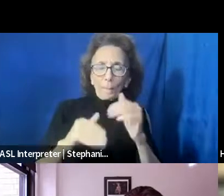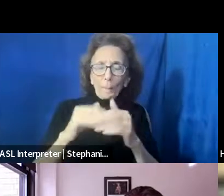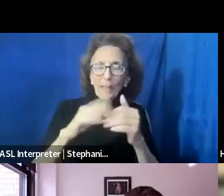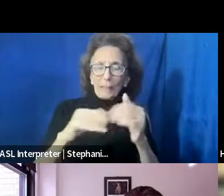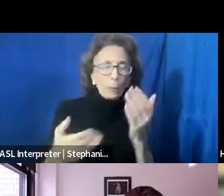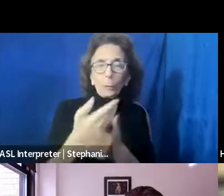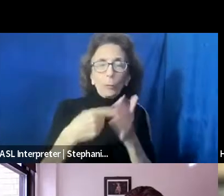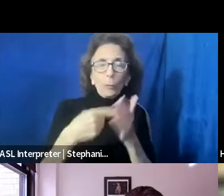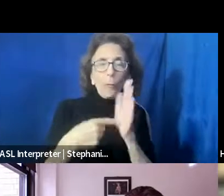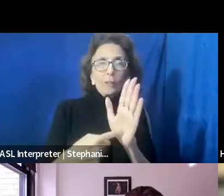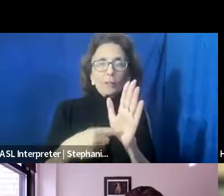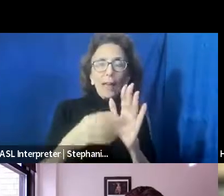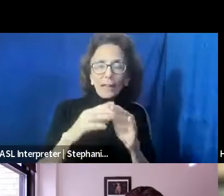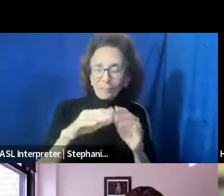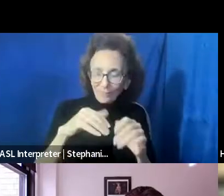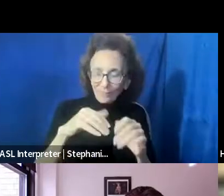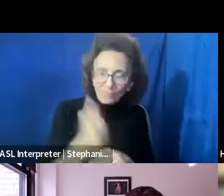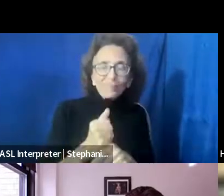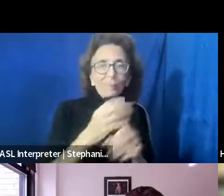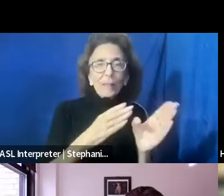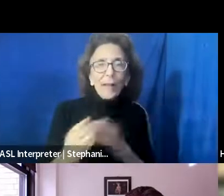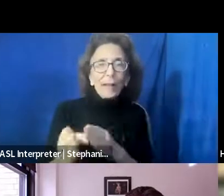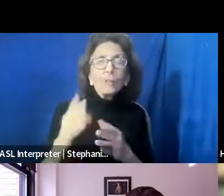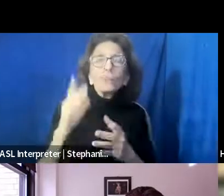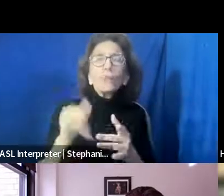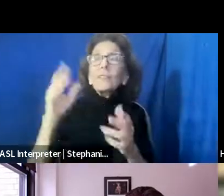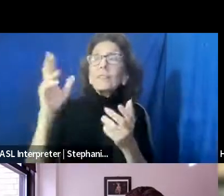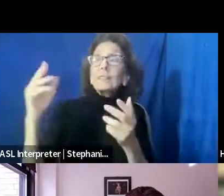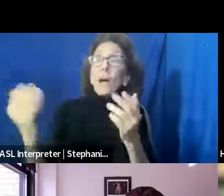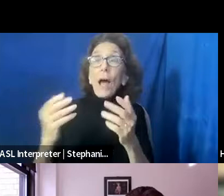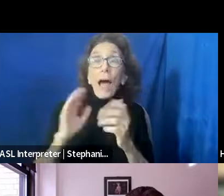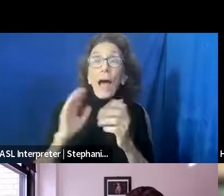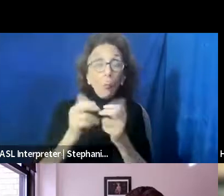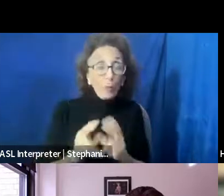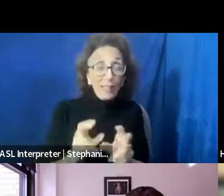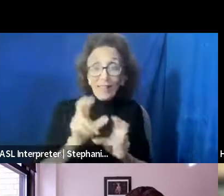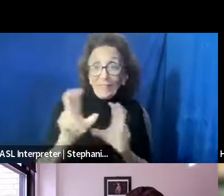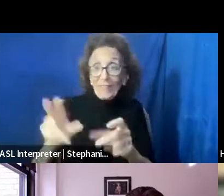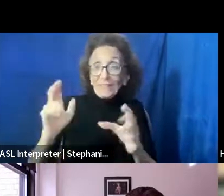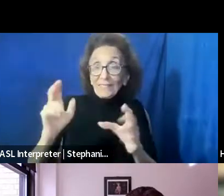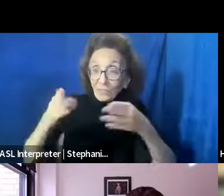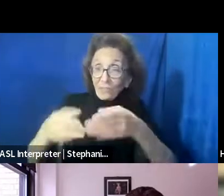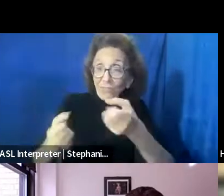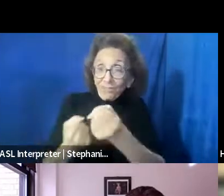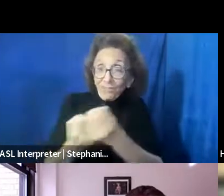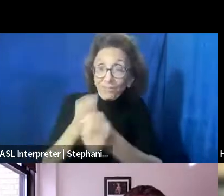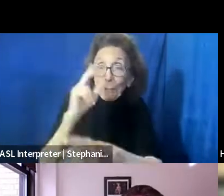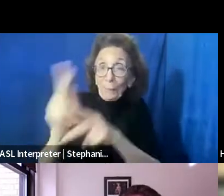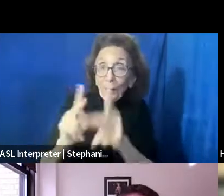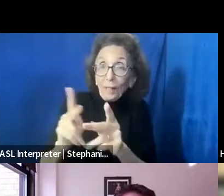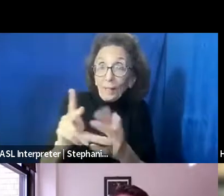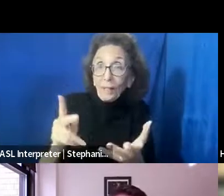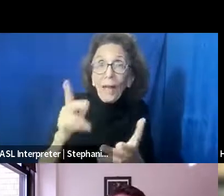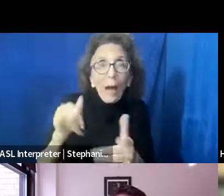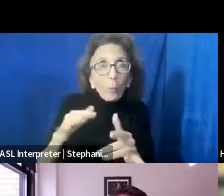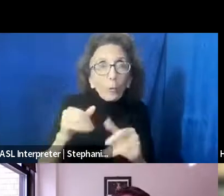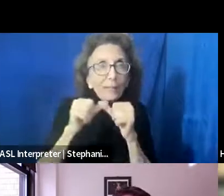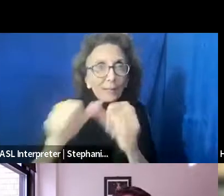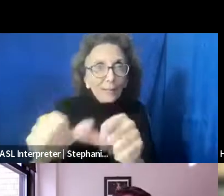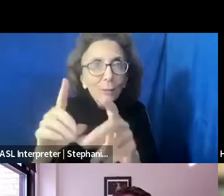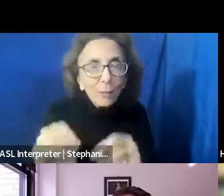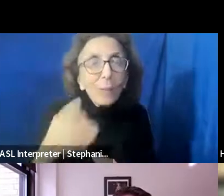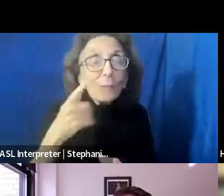are sustainable. They have to be, because people need to earn something approaching a living wage in New York,